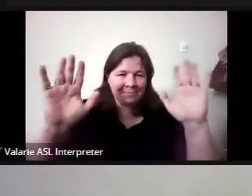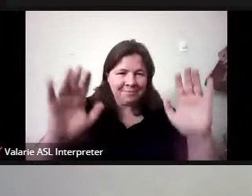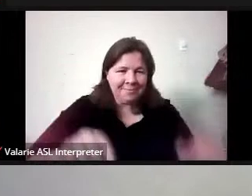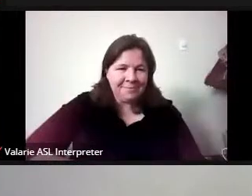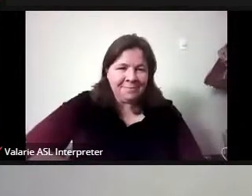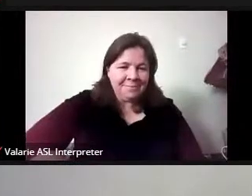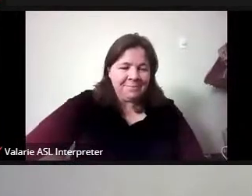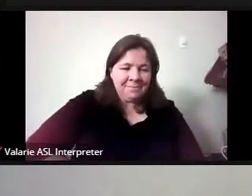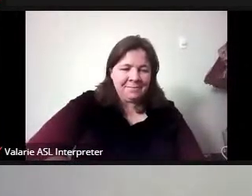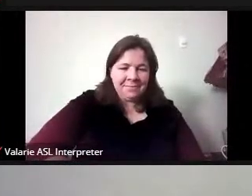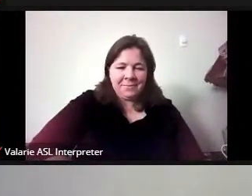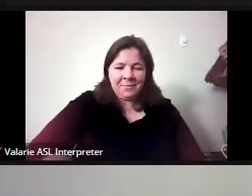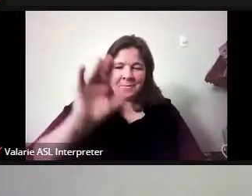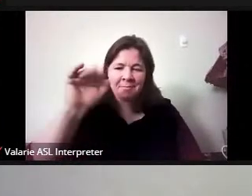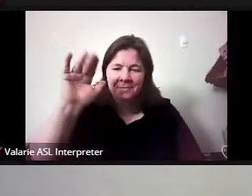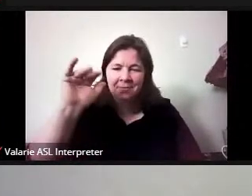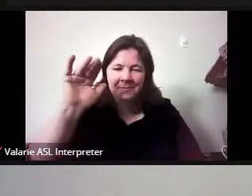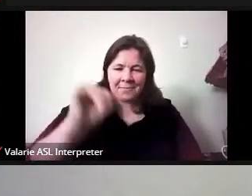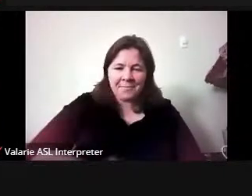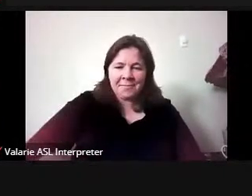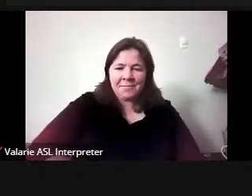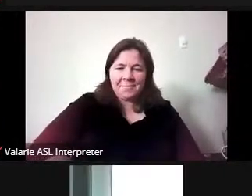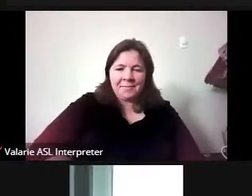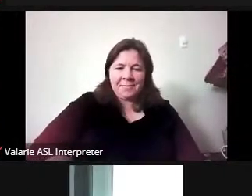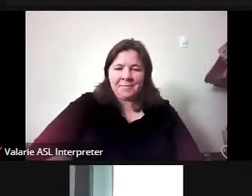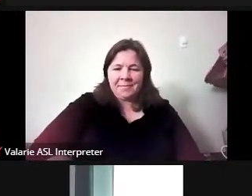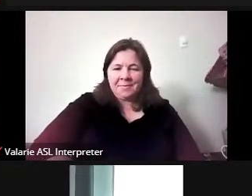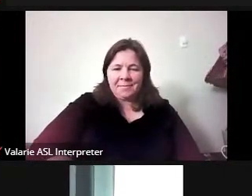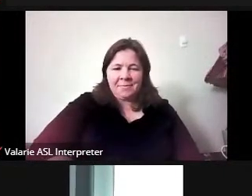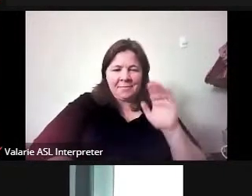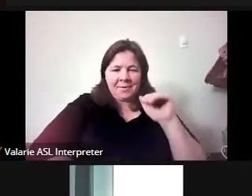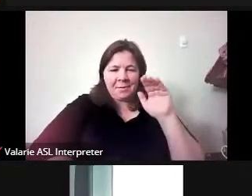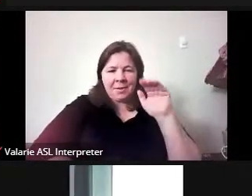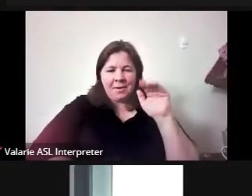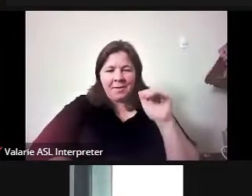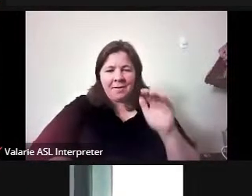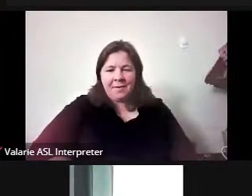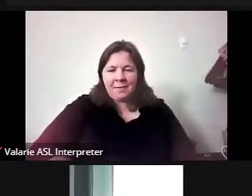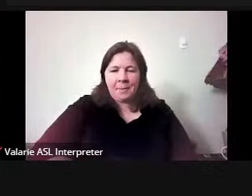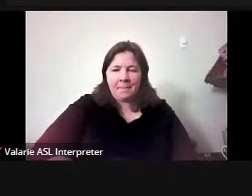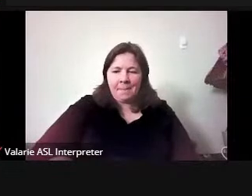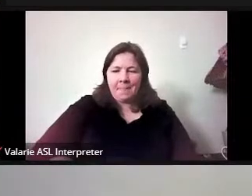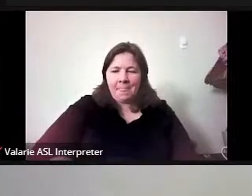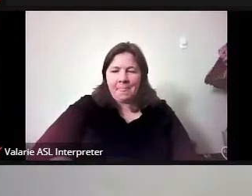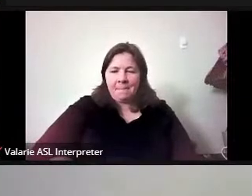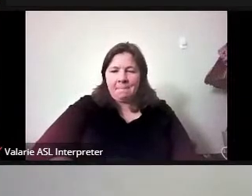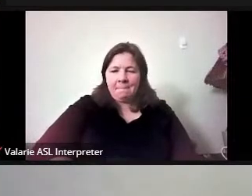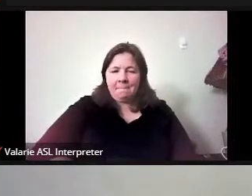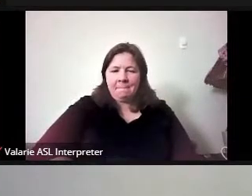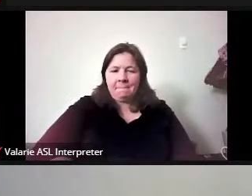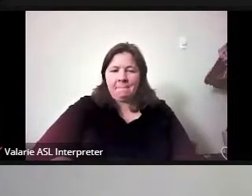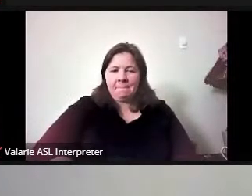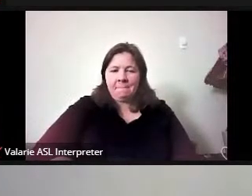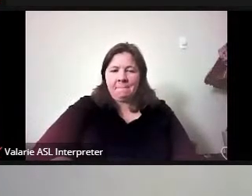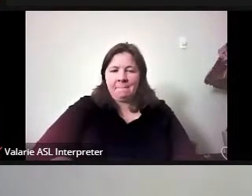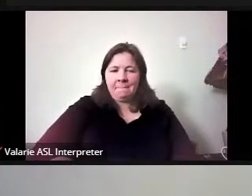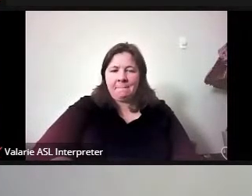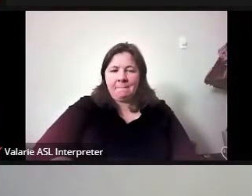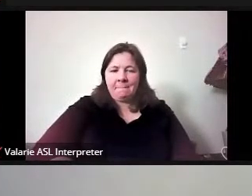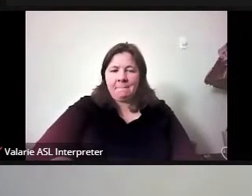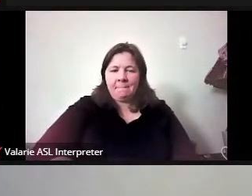Bye. Bye, everybody. Thank you, Marina. Thank you, everybody. Bye-bye. Yes.